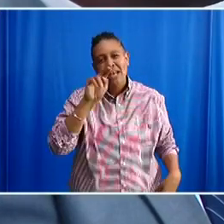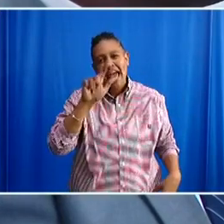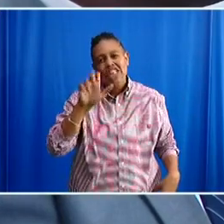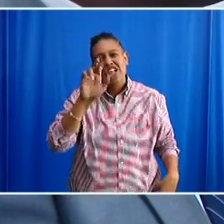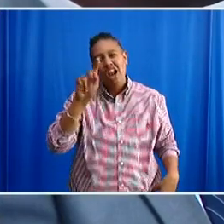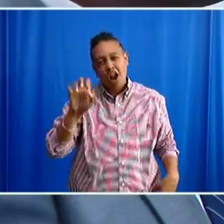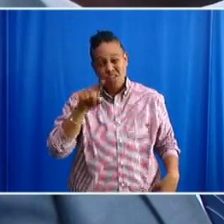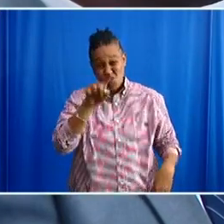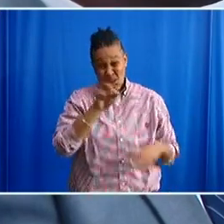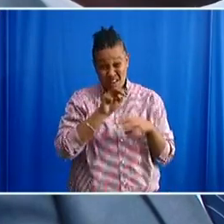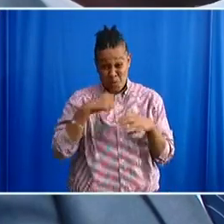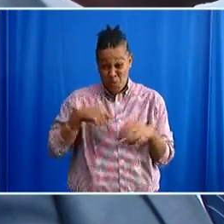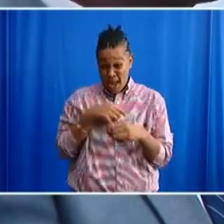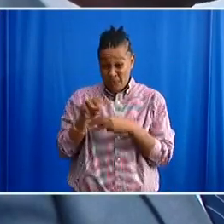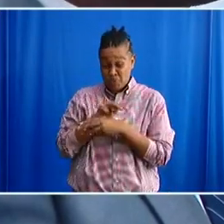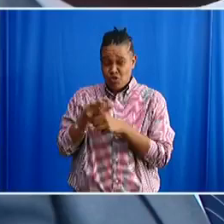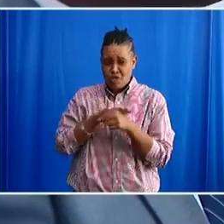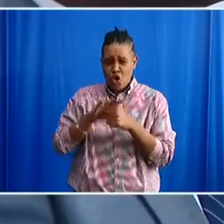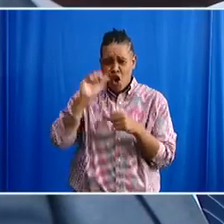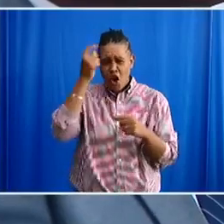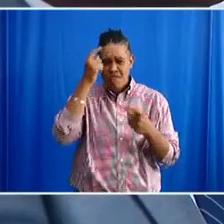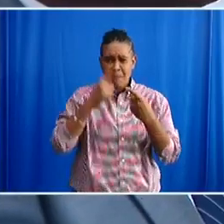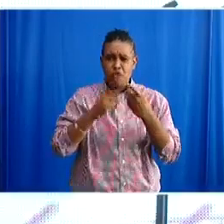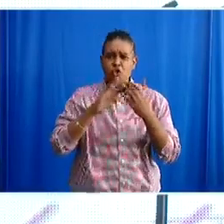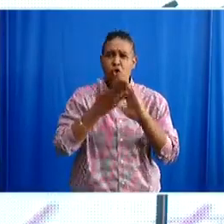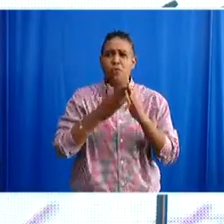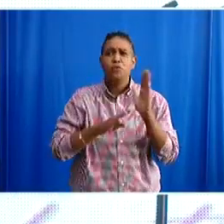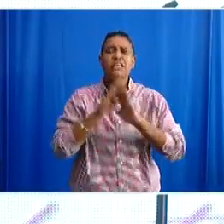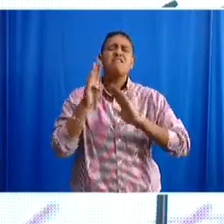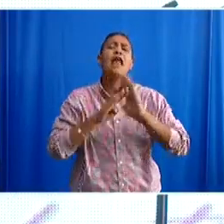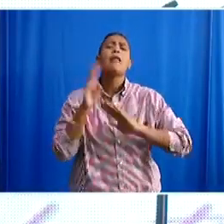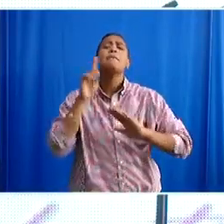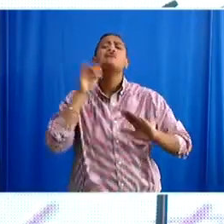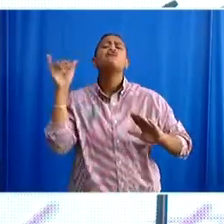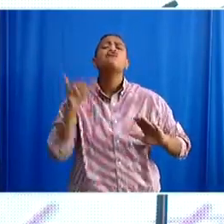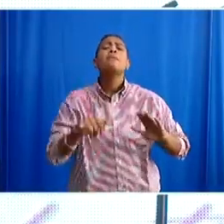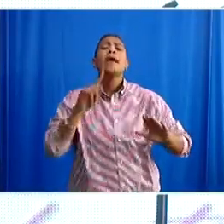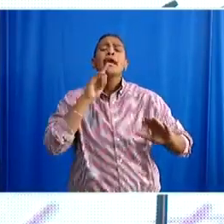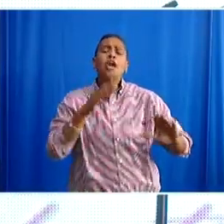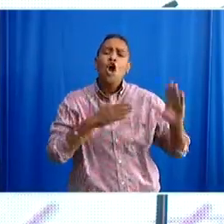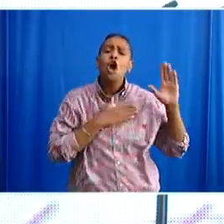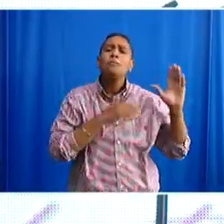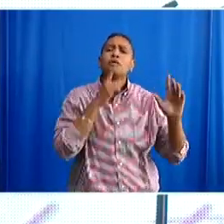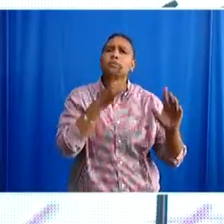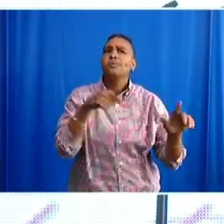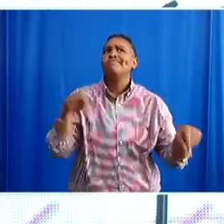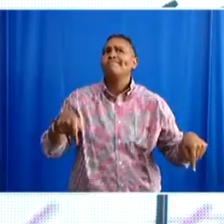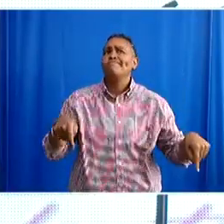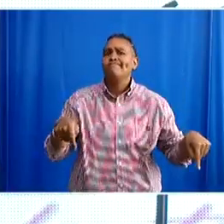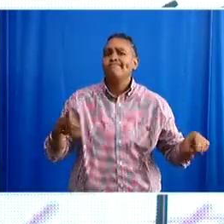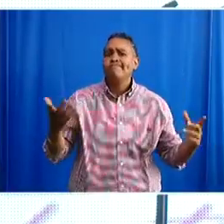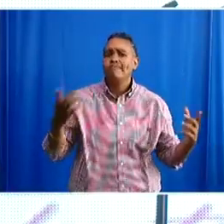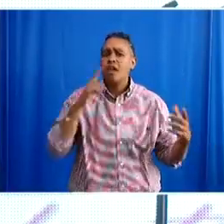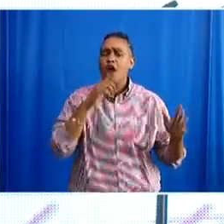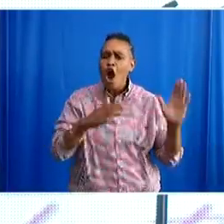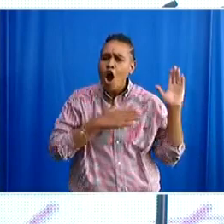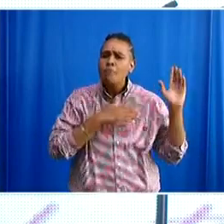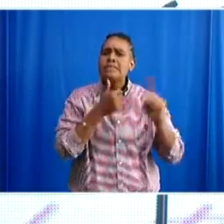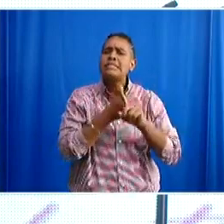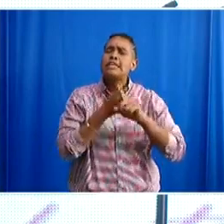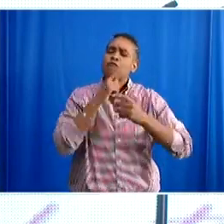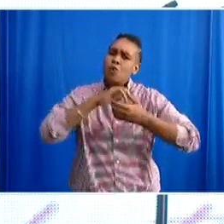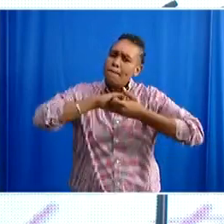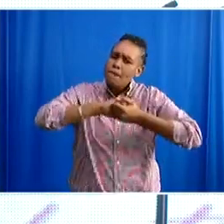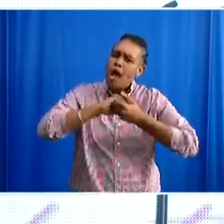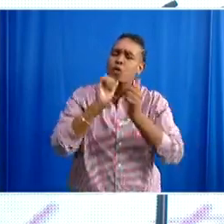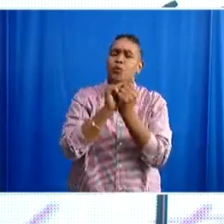the Ministry of Local Government and Community Development remains committed to the cause and commit to partner